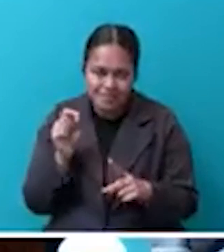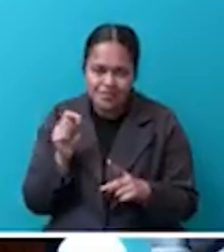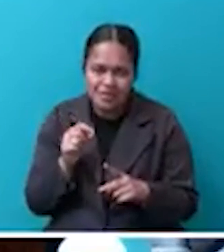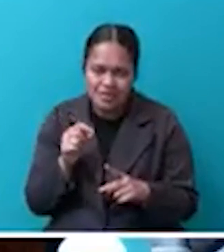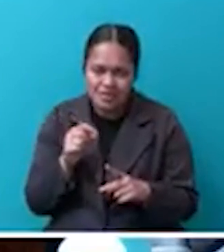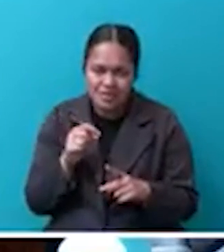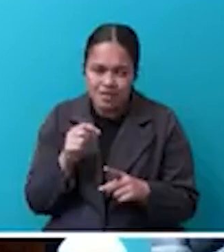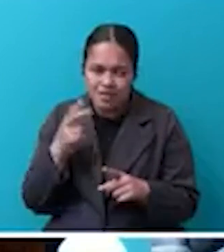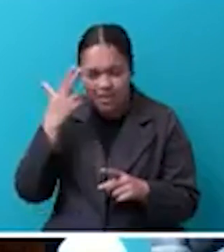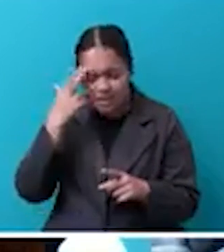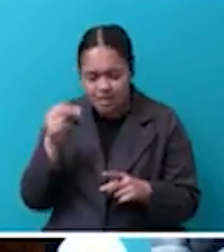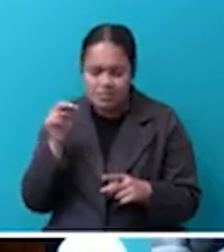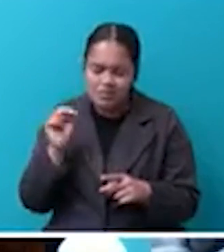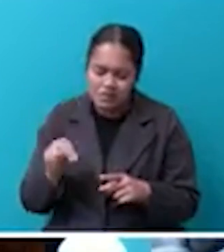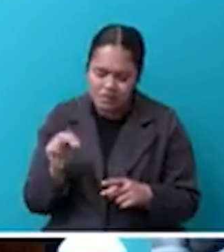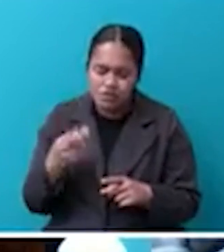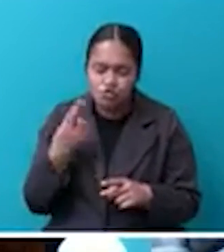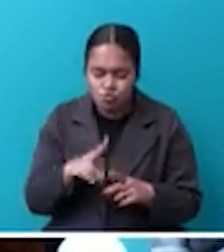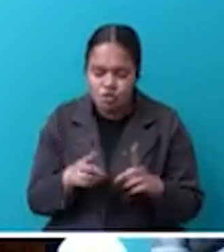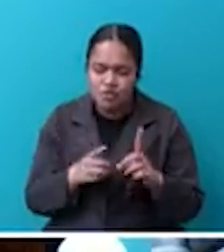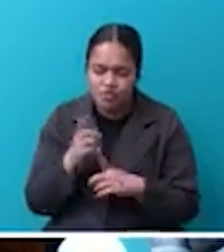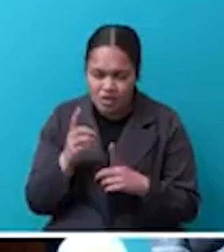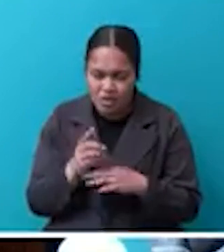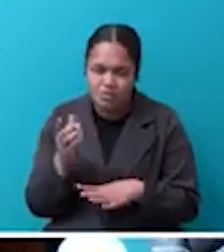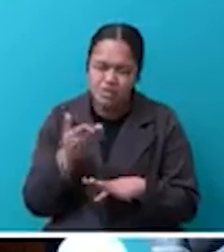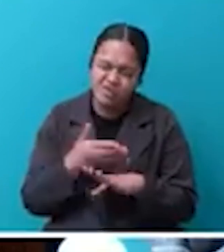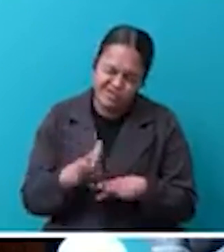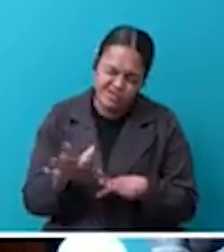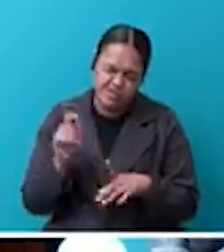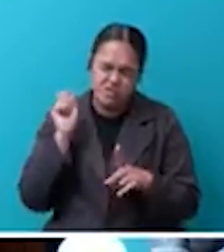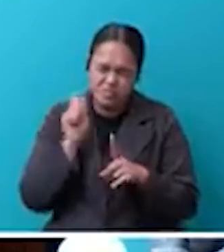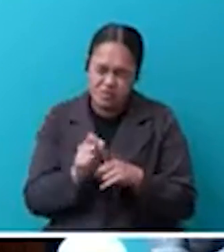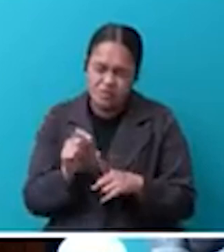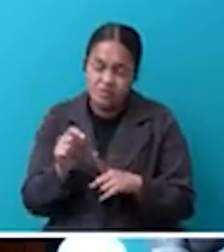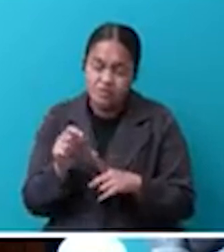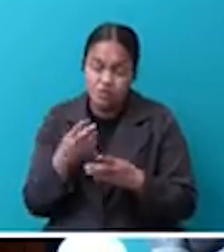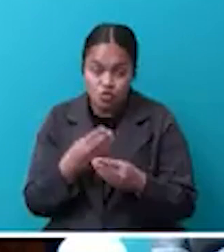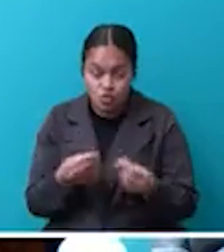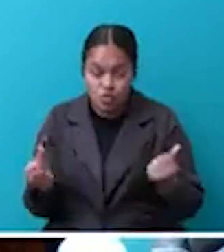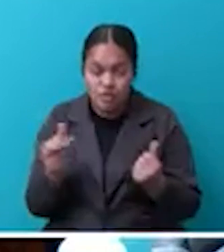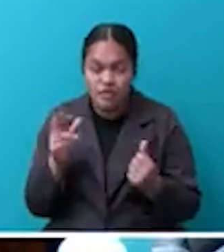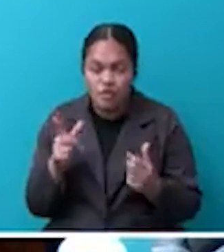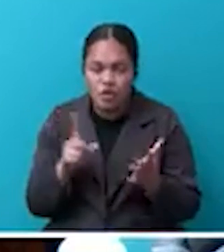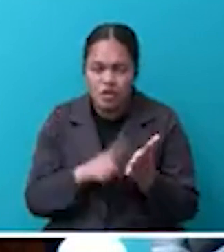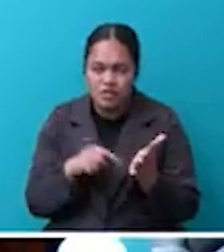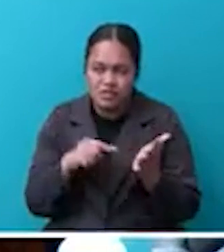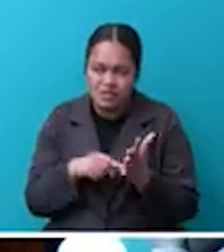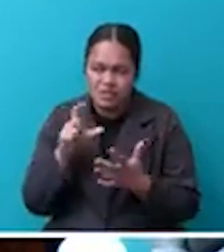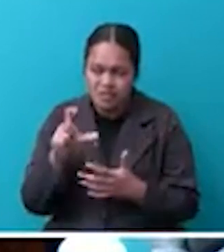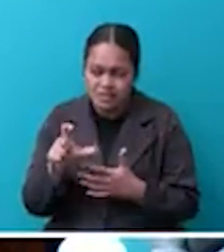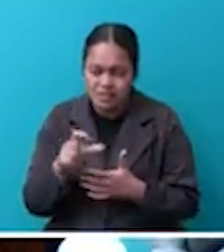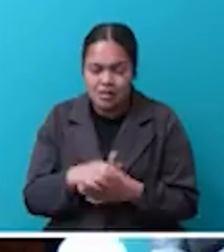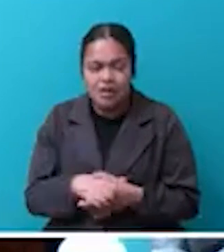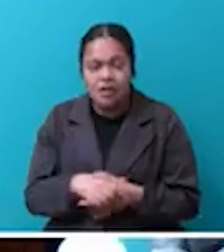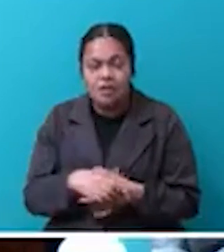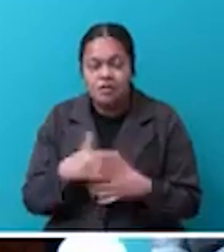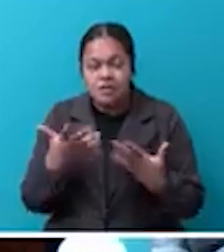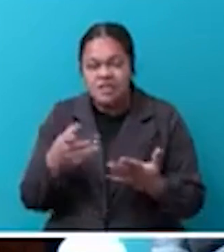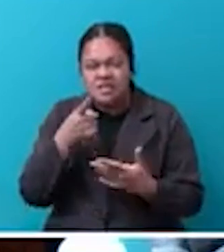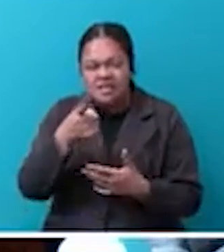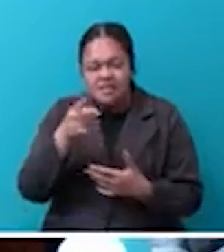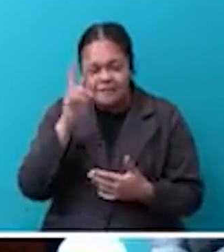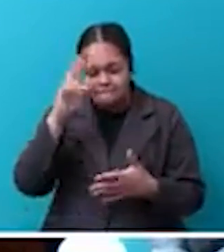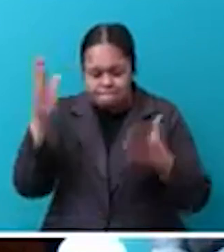mention of the need to develop new and specific solutions for SIDS and LDCs. In fact, Mr. Speaker, said